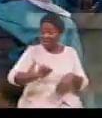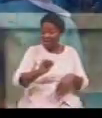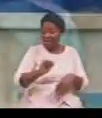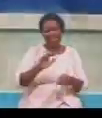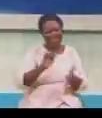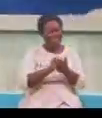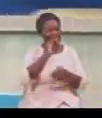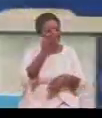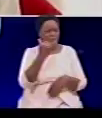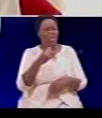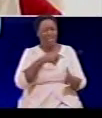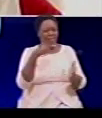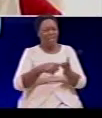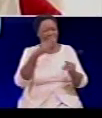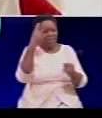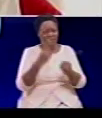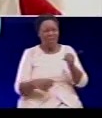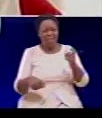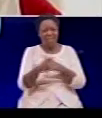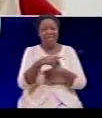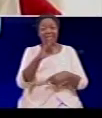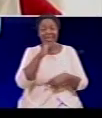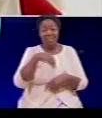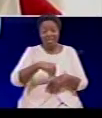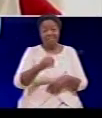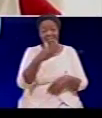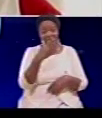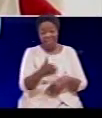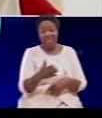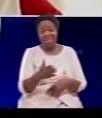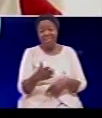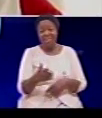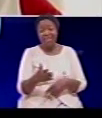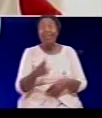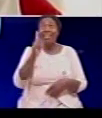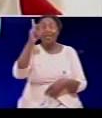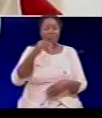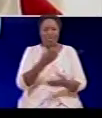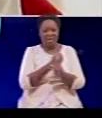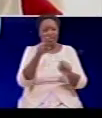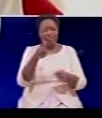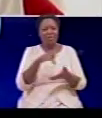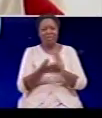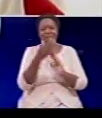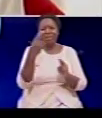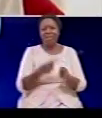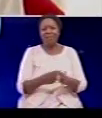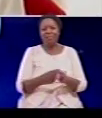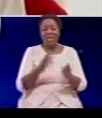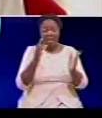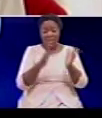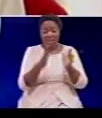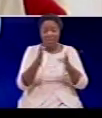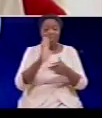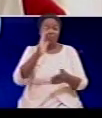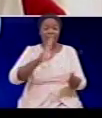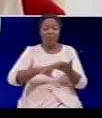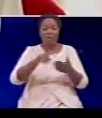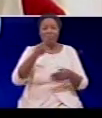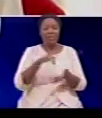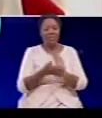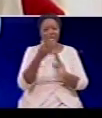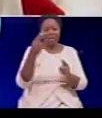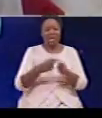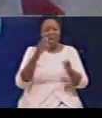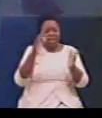that's why this final day is still there. He will save you. He will forgive you.